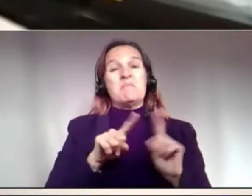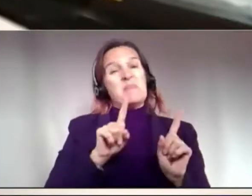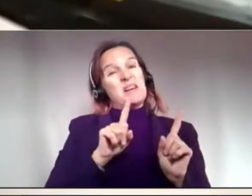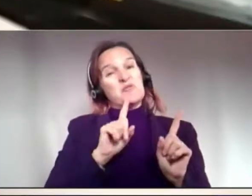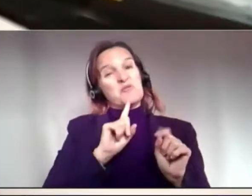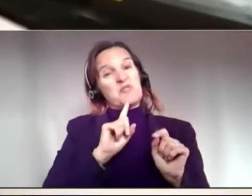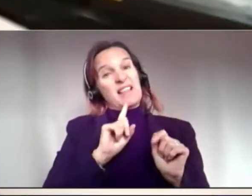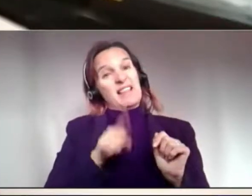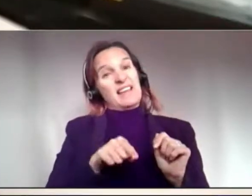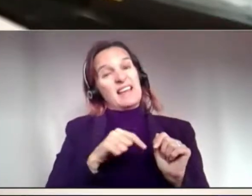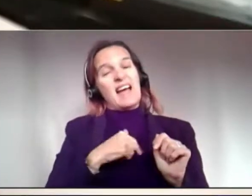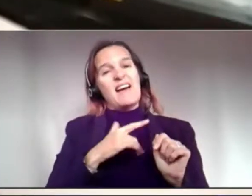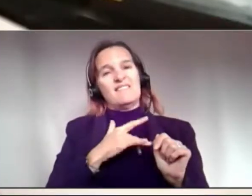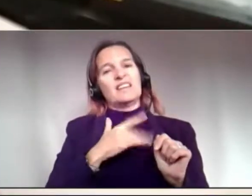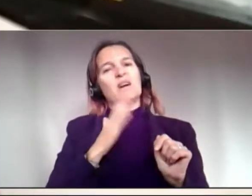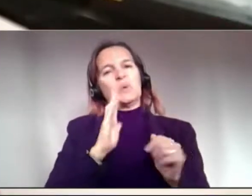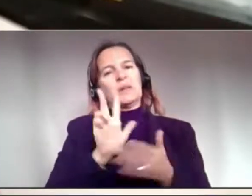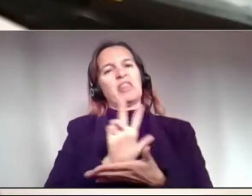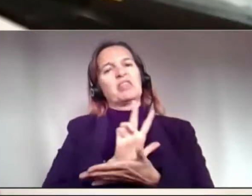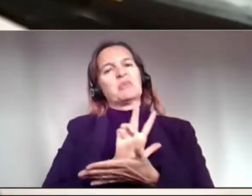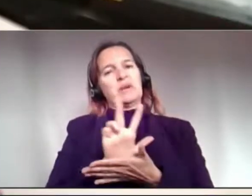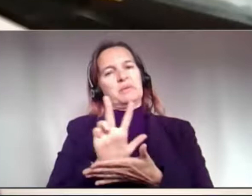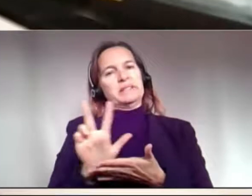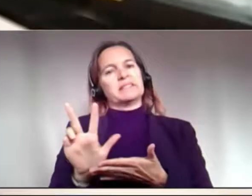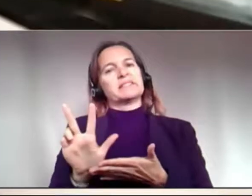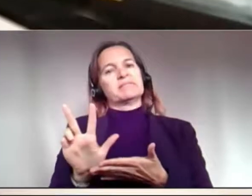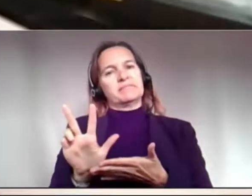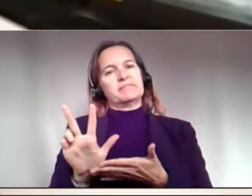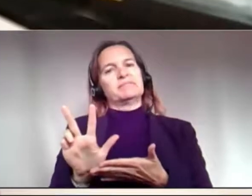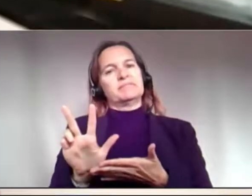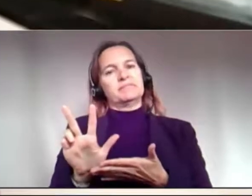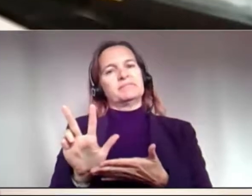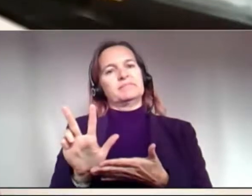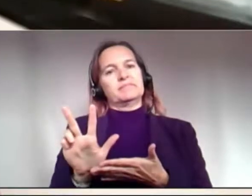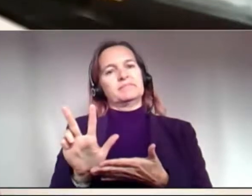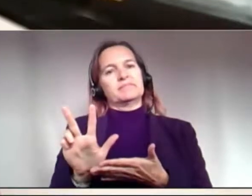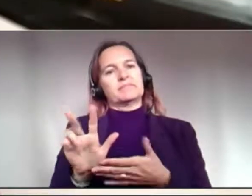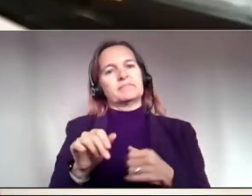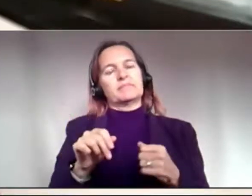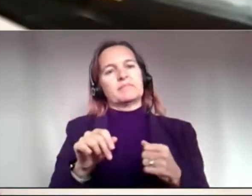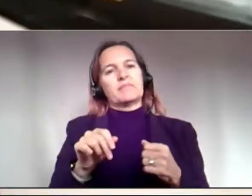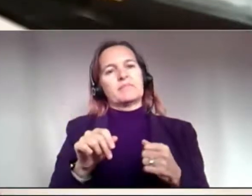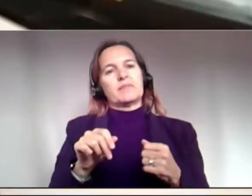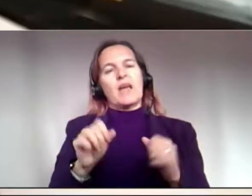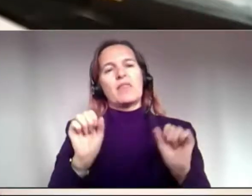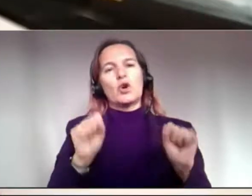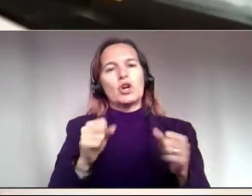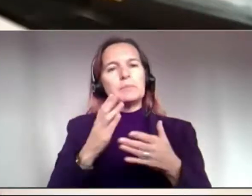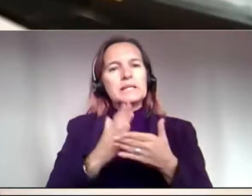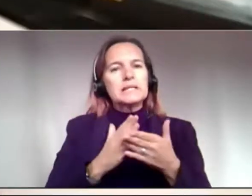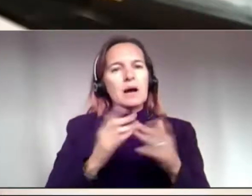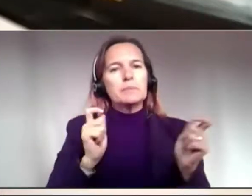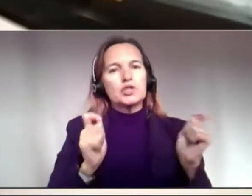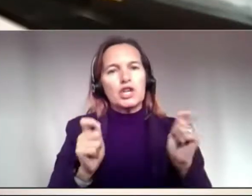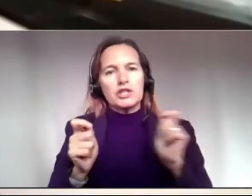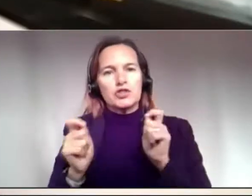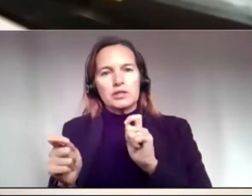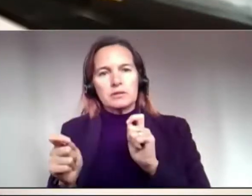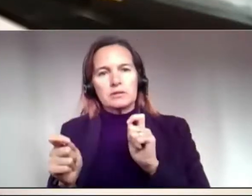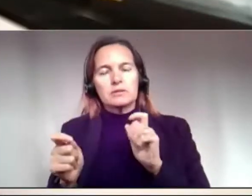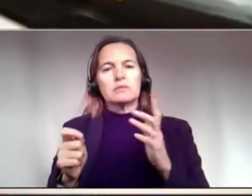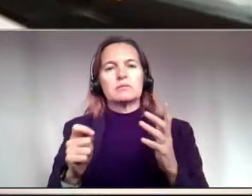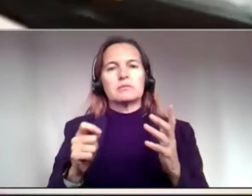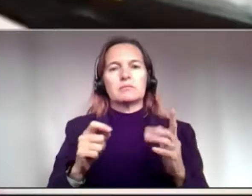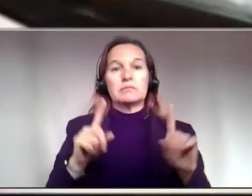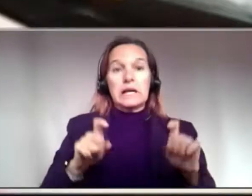the following 3 weeks. Now, there could be some changes in that estimate, both by our testing a great